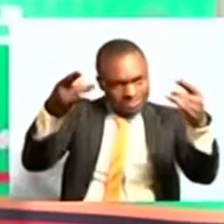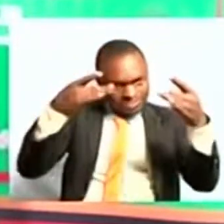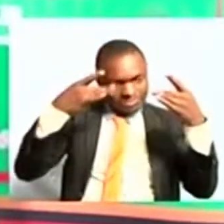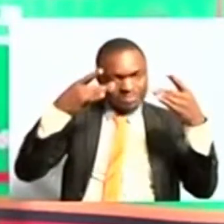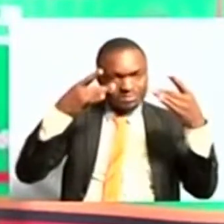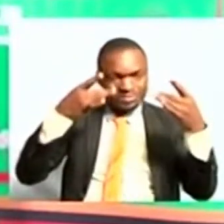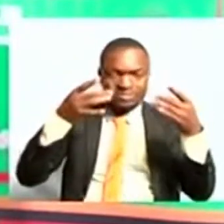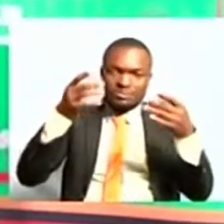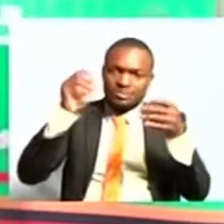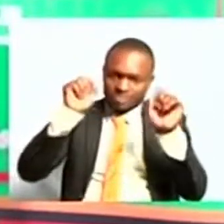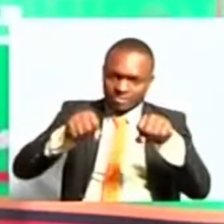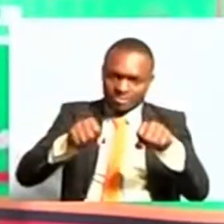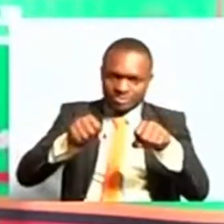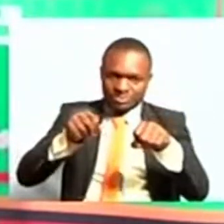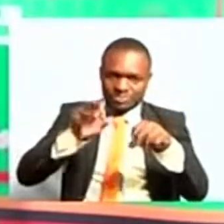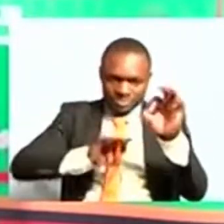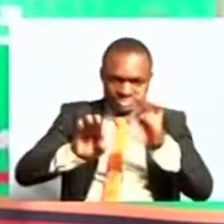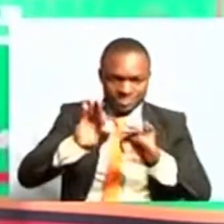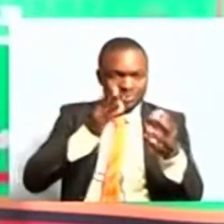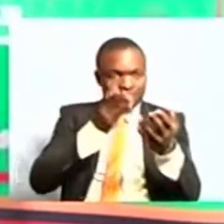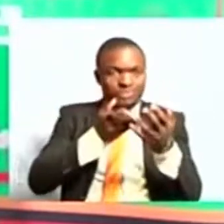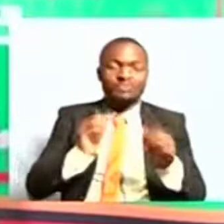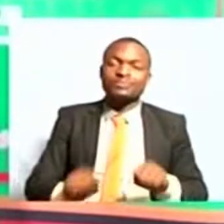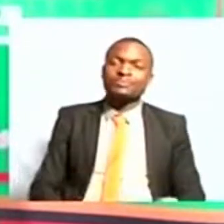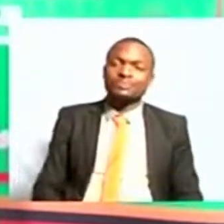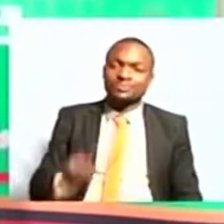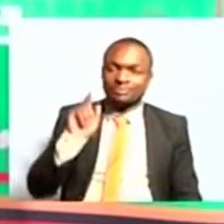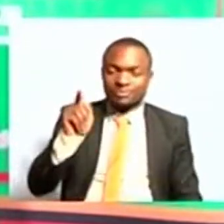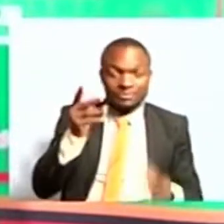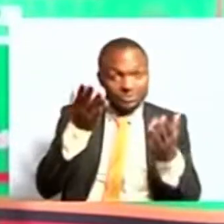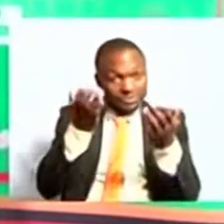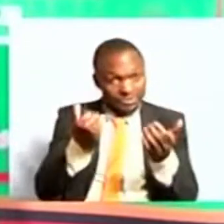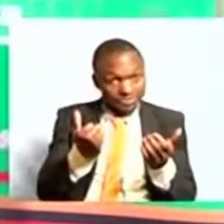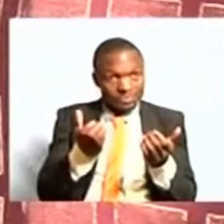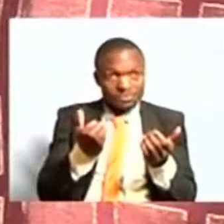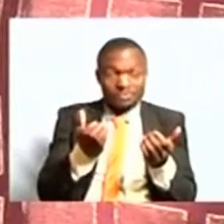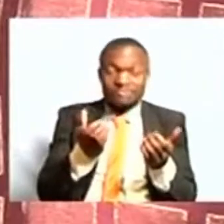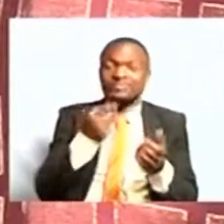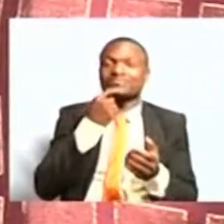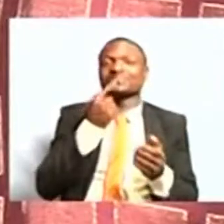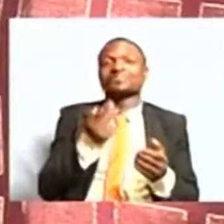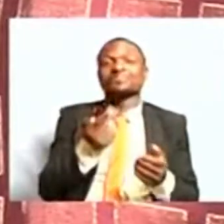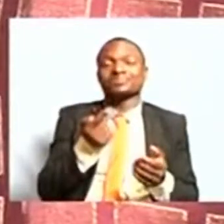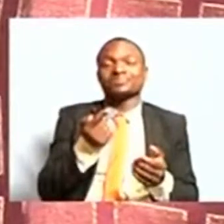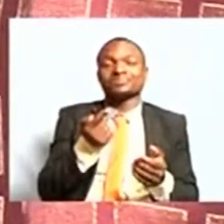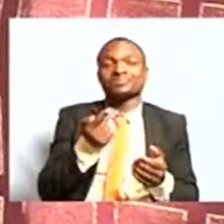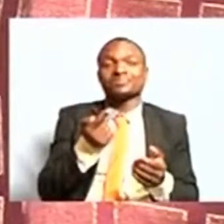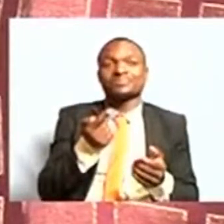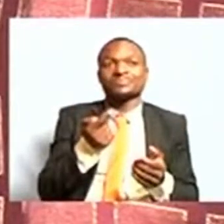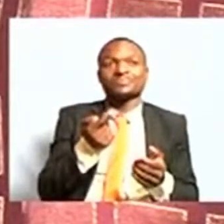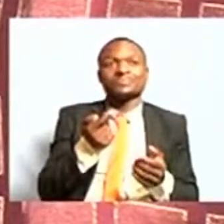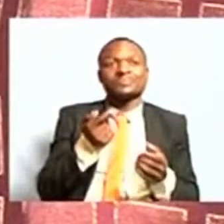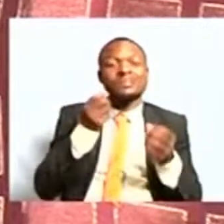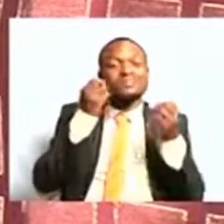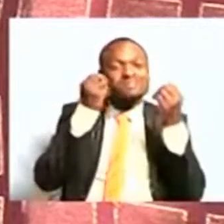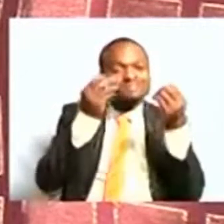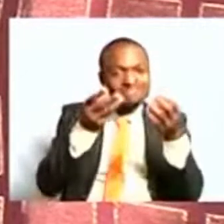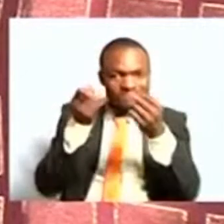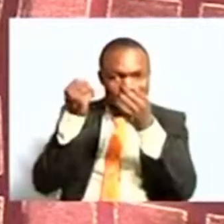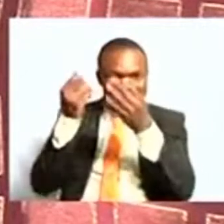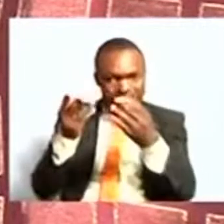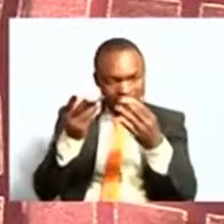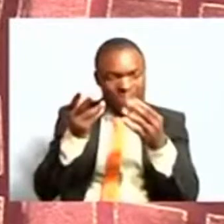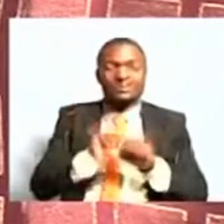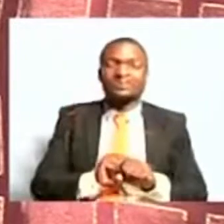Katongo has just indicated. Yes, I would like to mention the main ones, the top